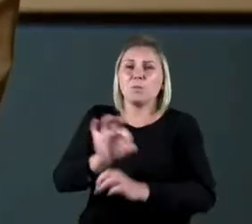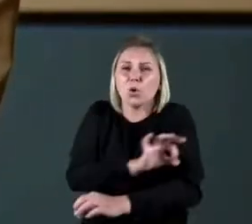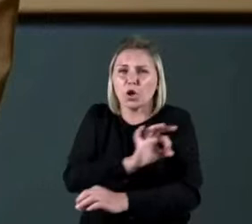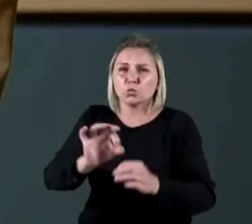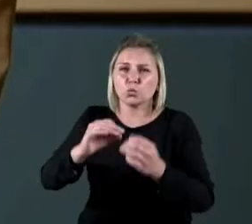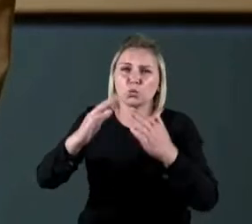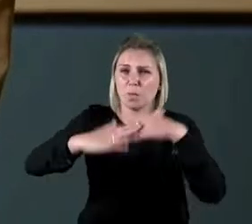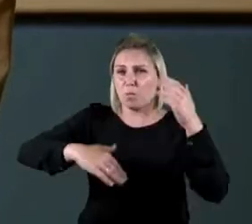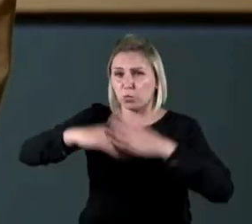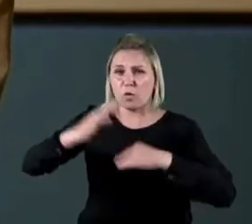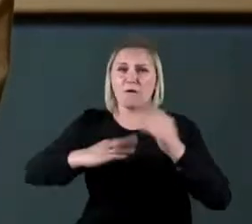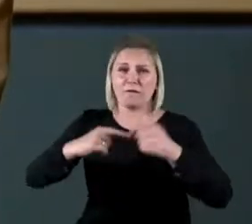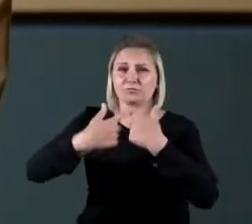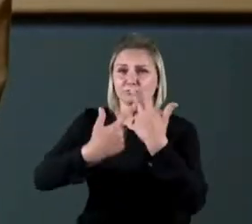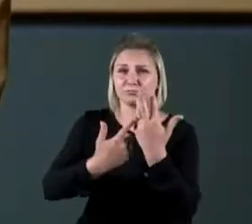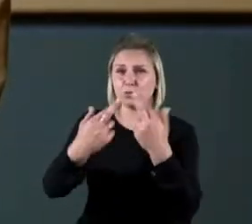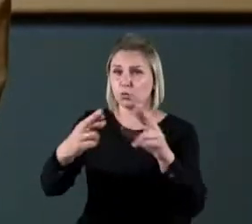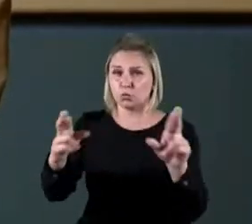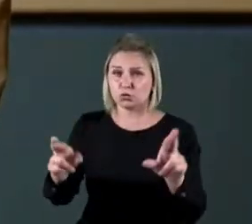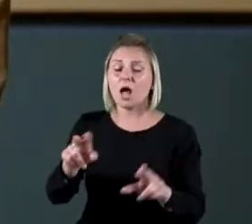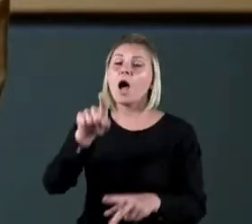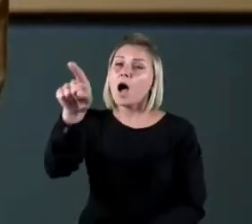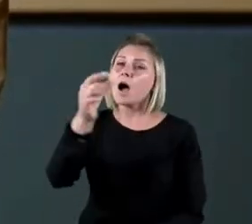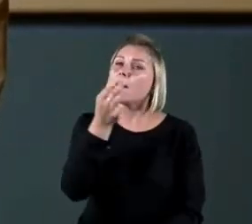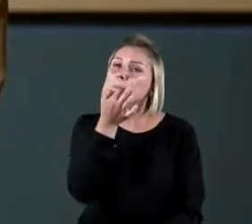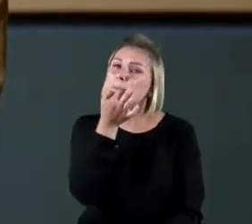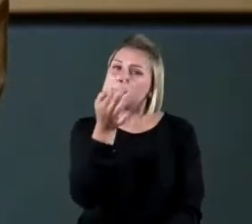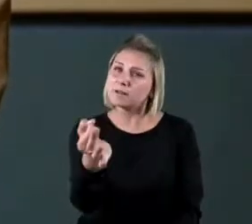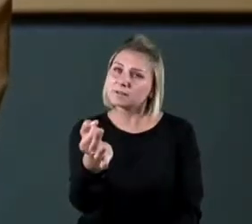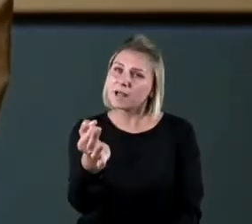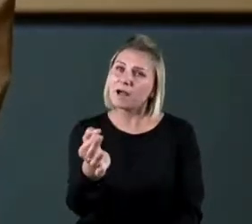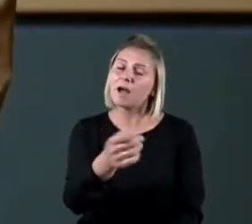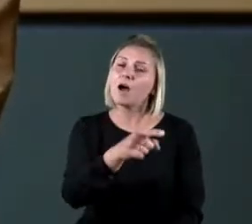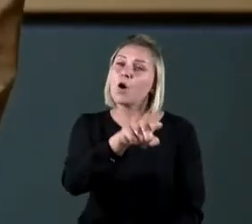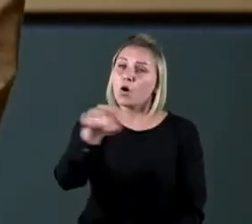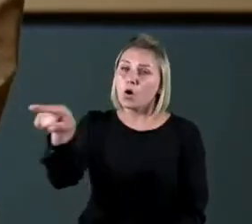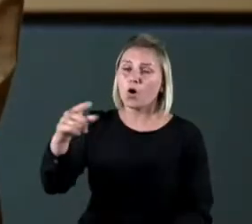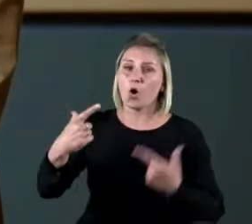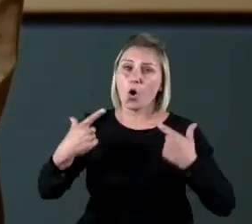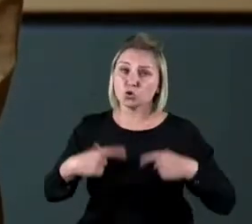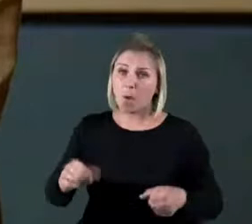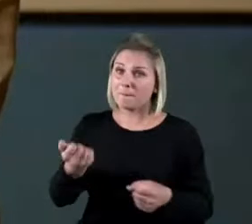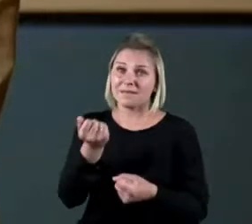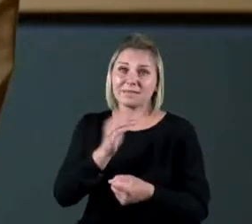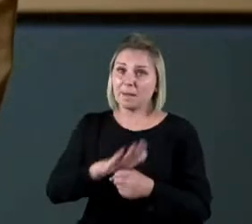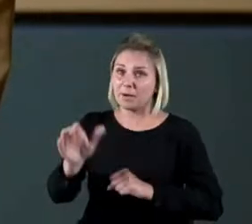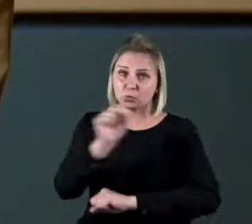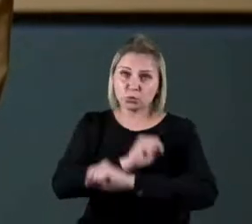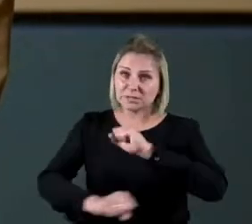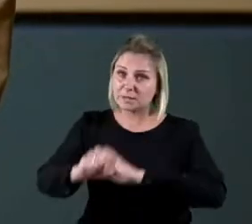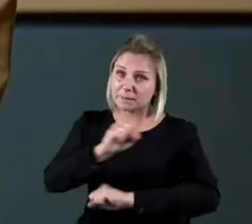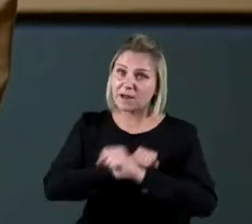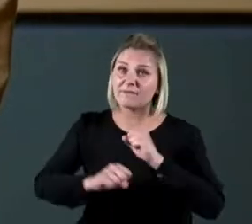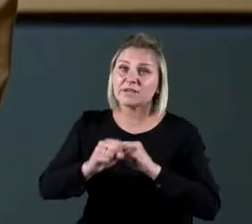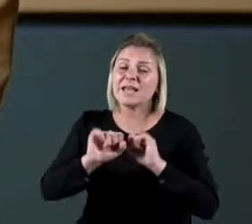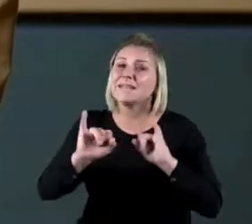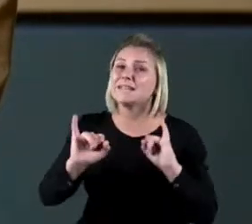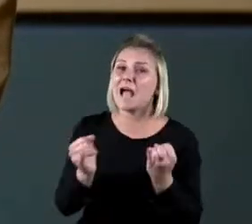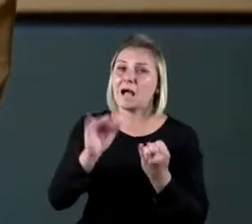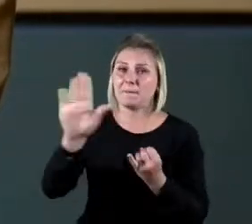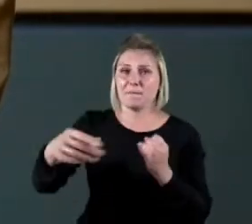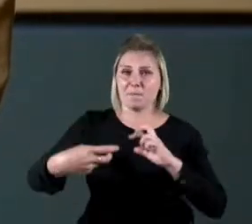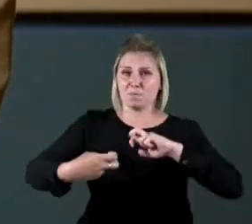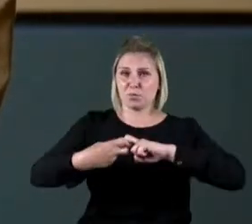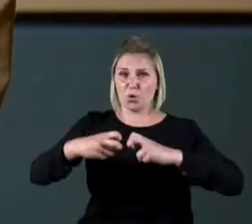is how persons with disabilities are most at risk particularly living in poor areas and informal